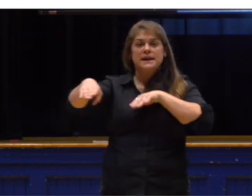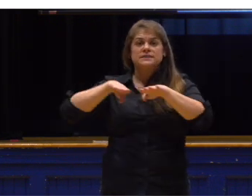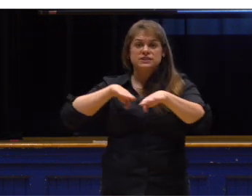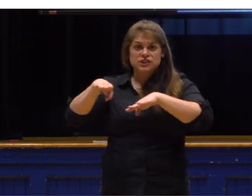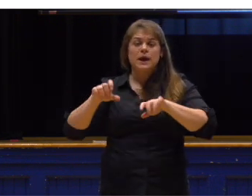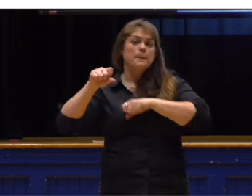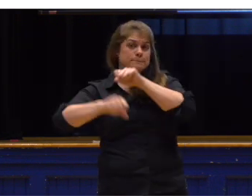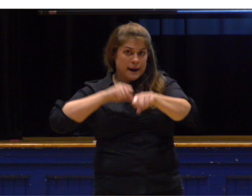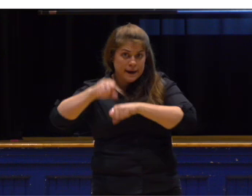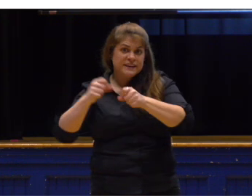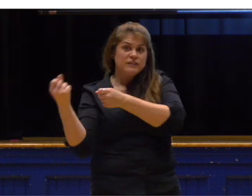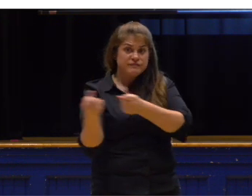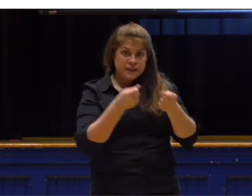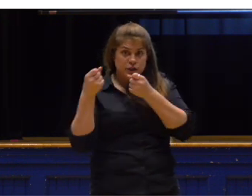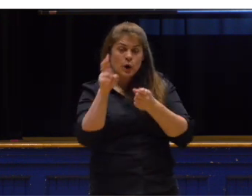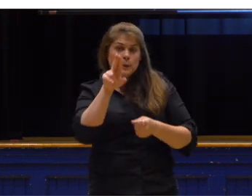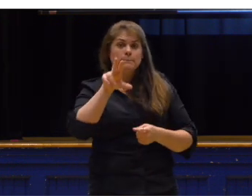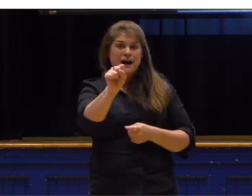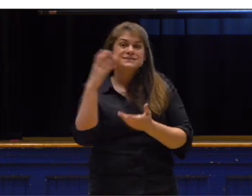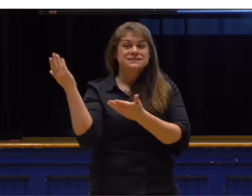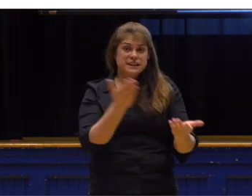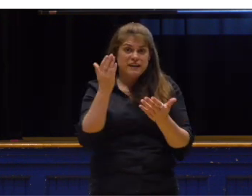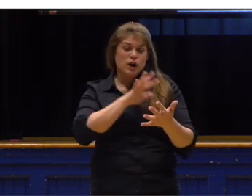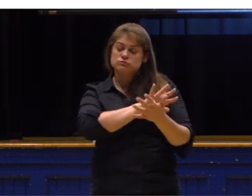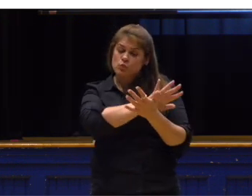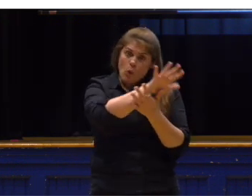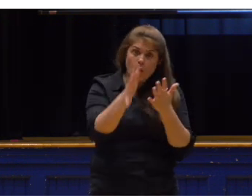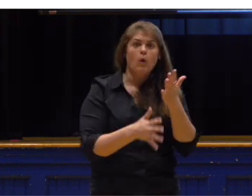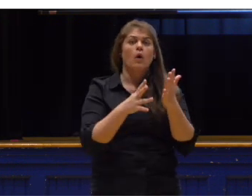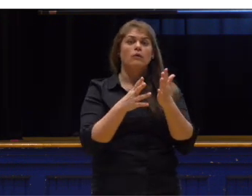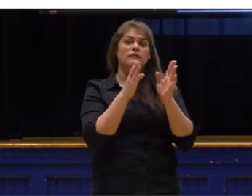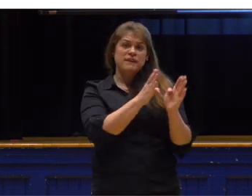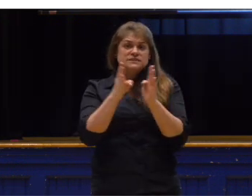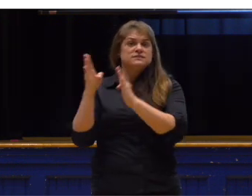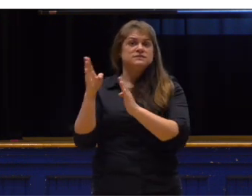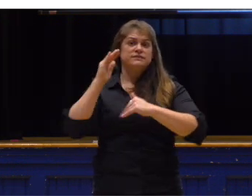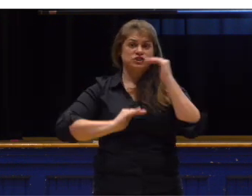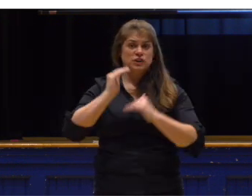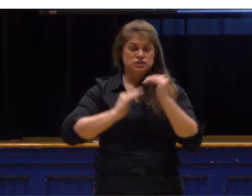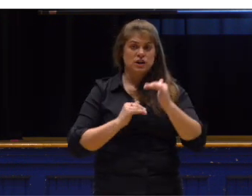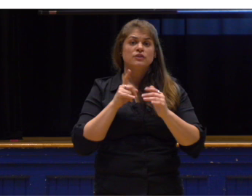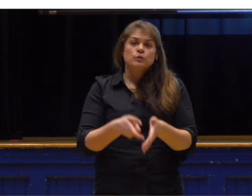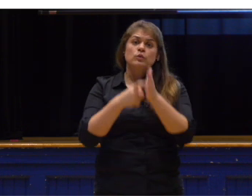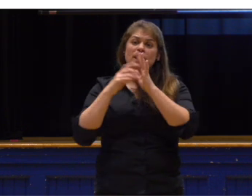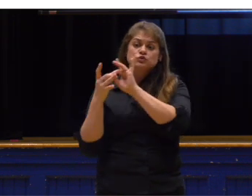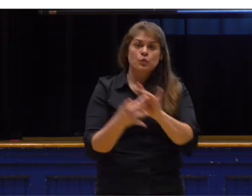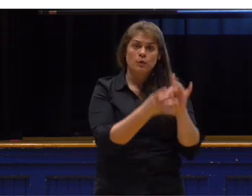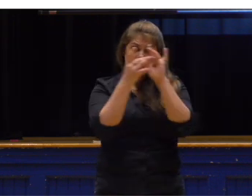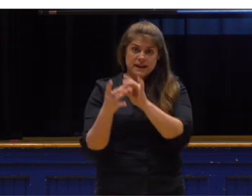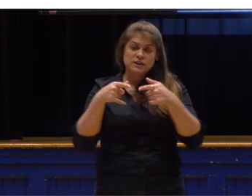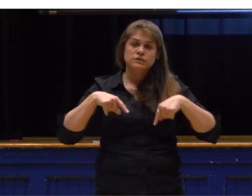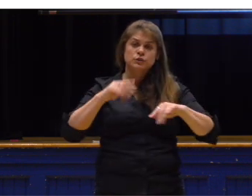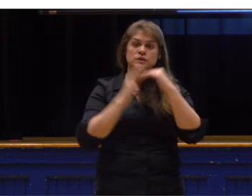bicycle, vehicle, bus, and delivery during all stages. They are required to coordinate with abutters during the